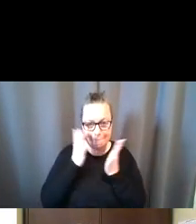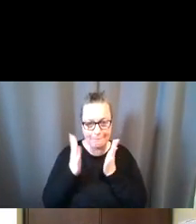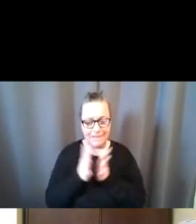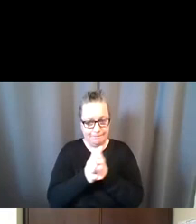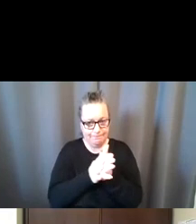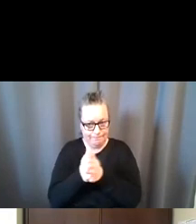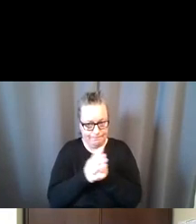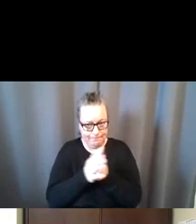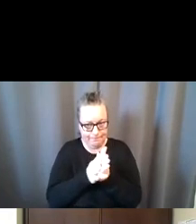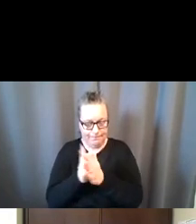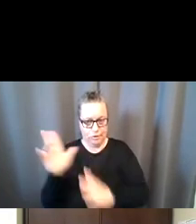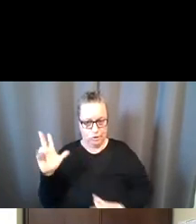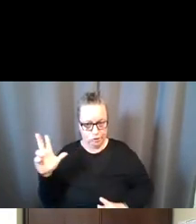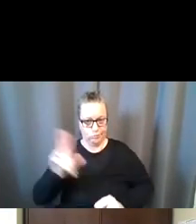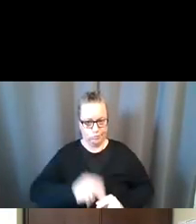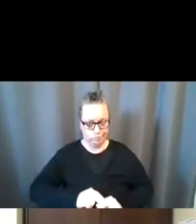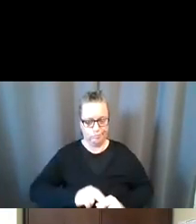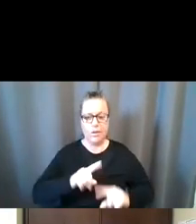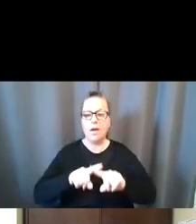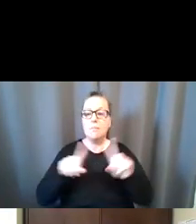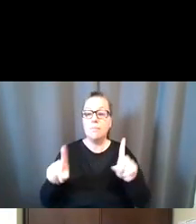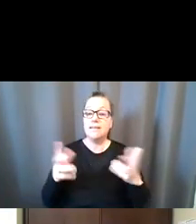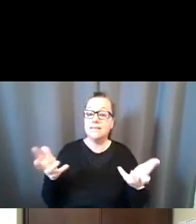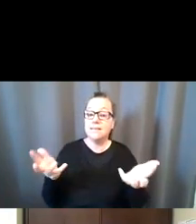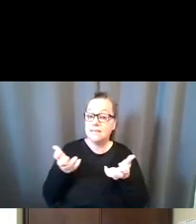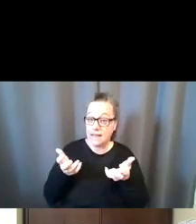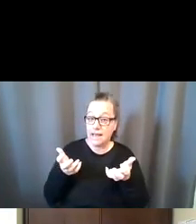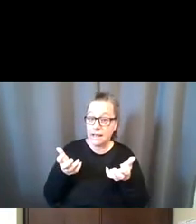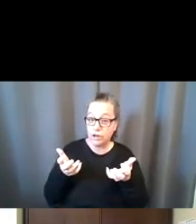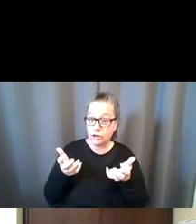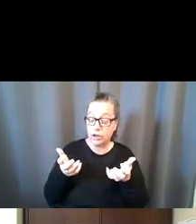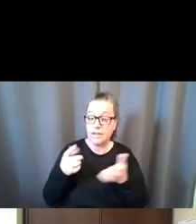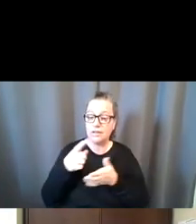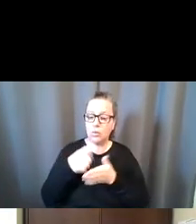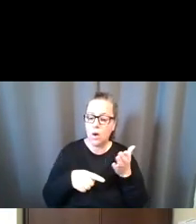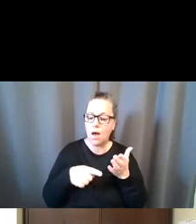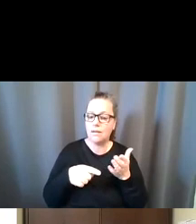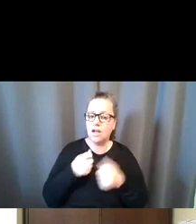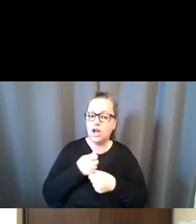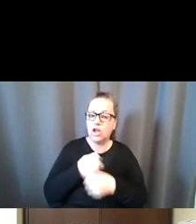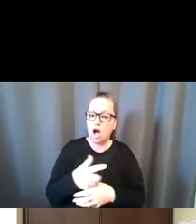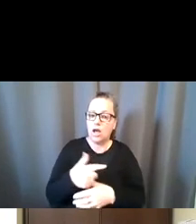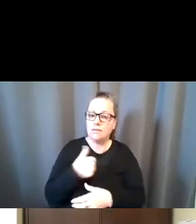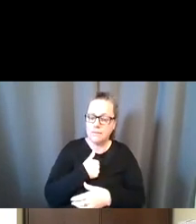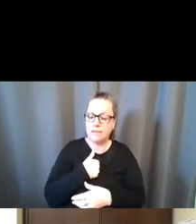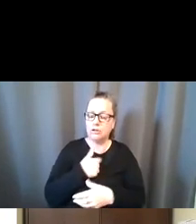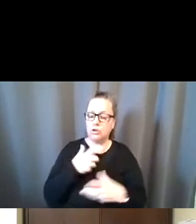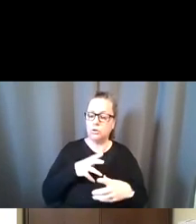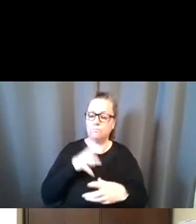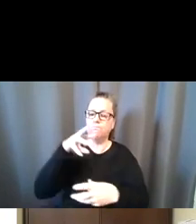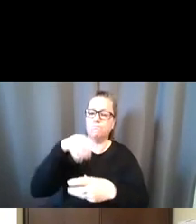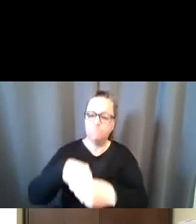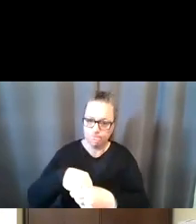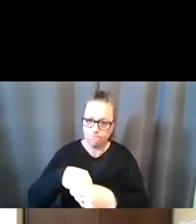people to fasten their safety belts. But desire is, what is it that would cause me to step into, to make